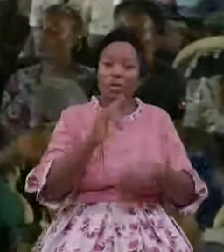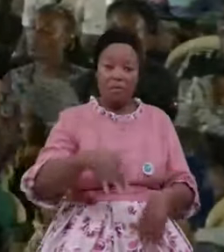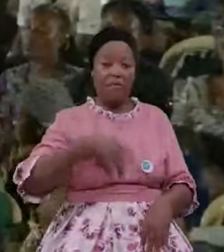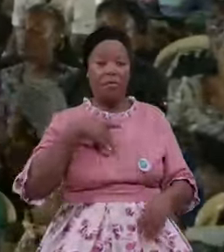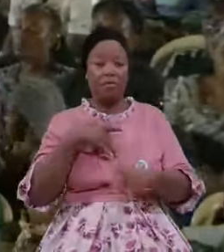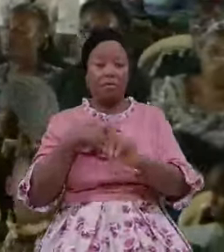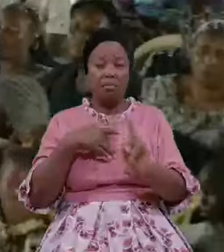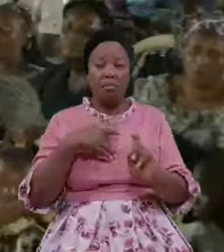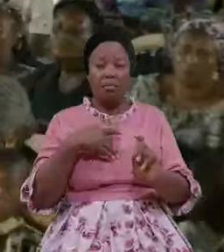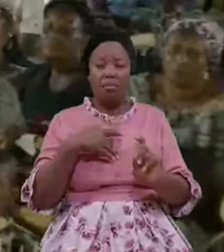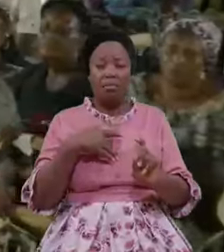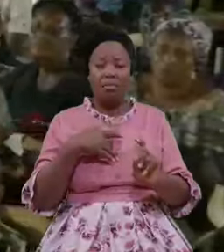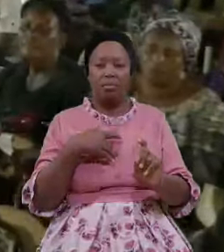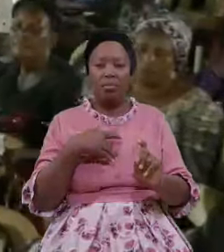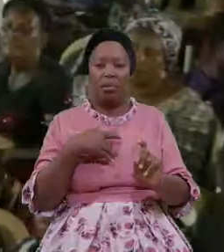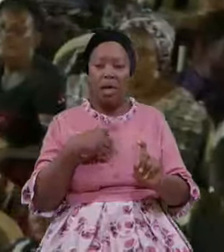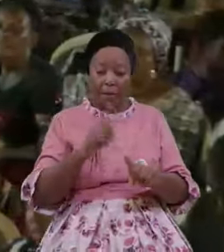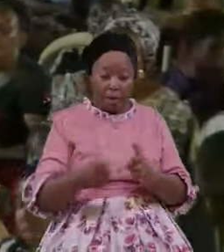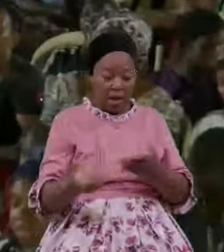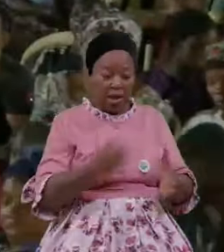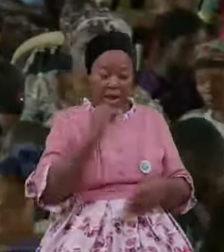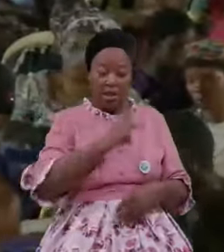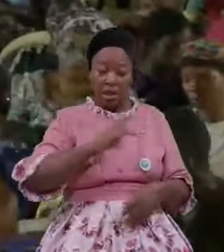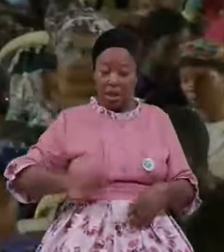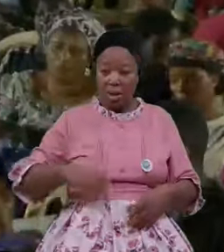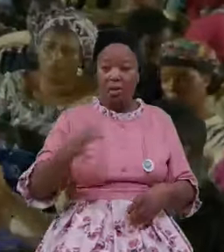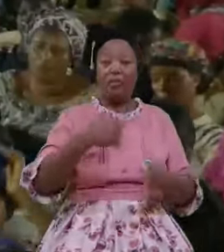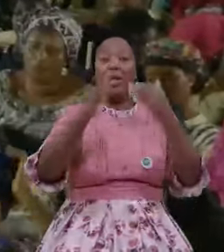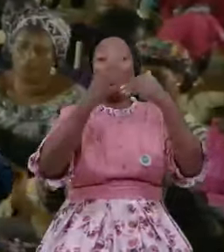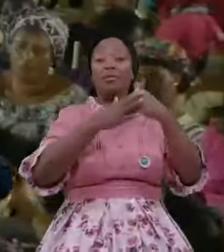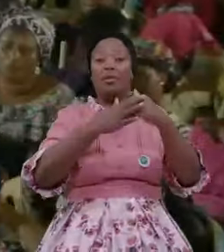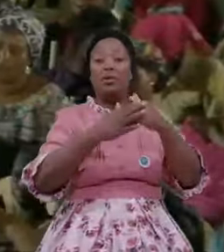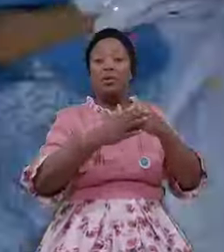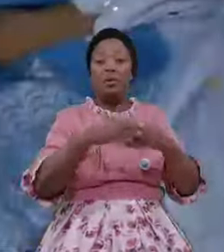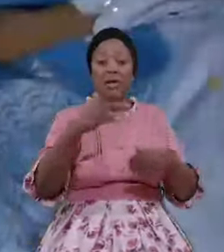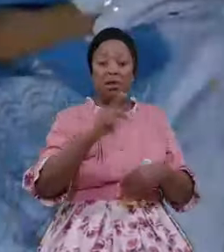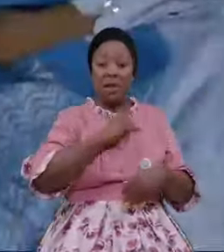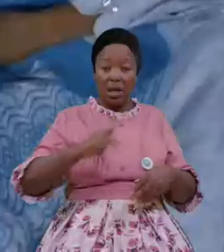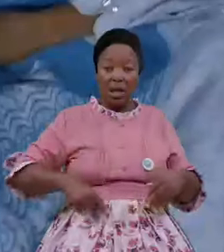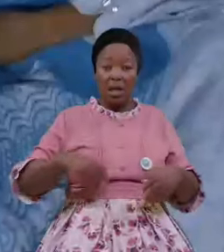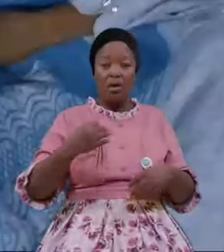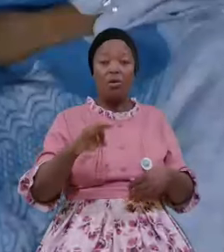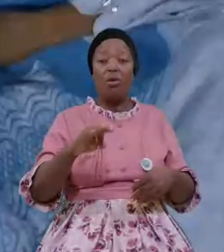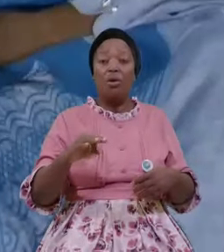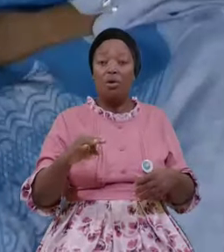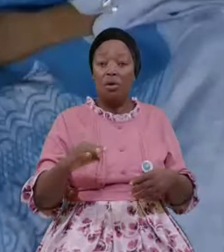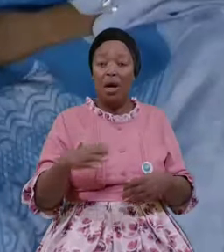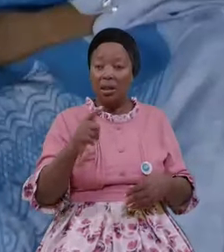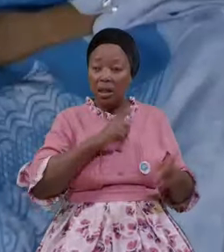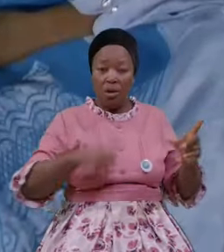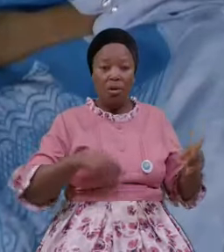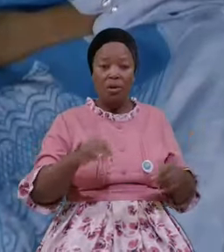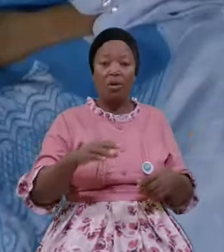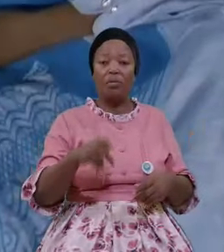But here is the King of heaven, the King of saints, and the Lord of lords being